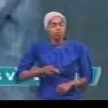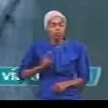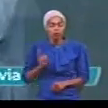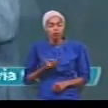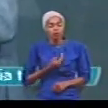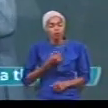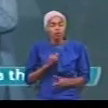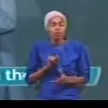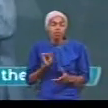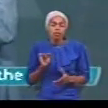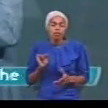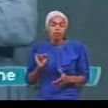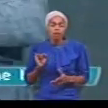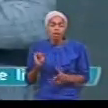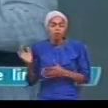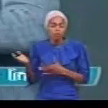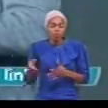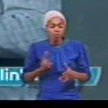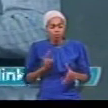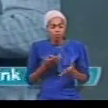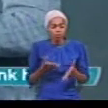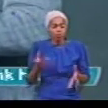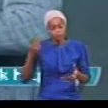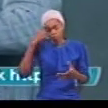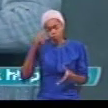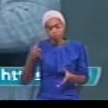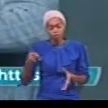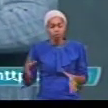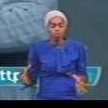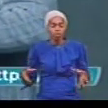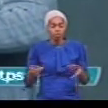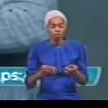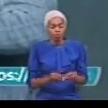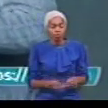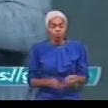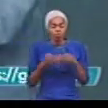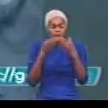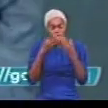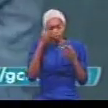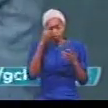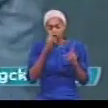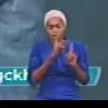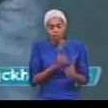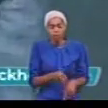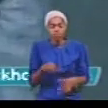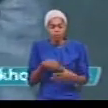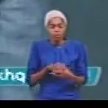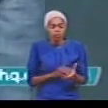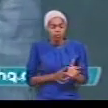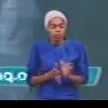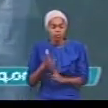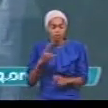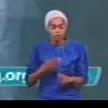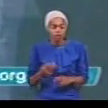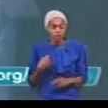tarries, to the conference. Thank you, oh Lord, for hearing. In Jesus Christ's name we